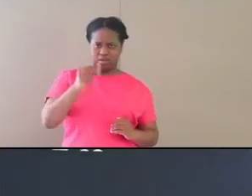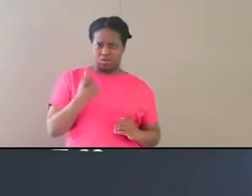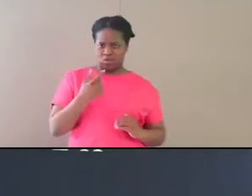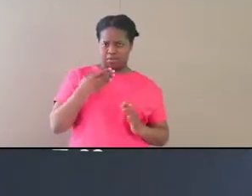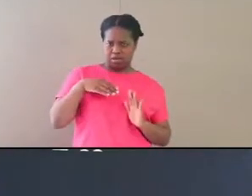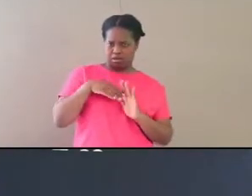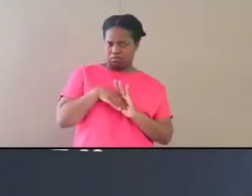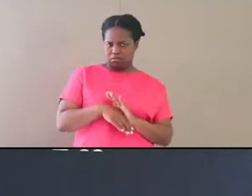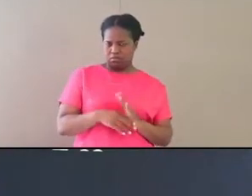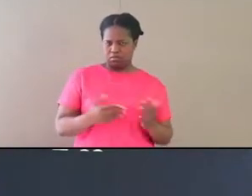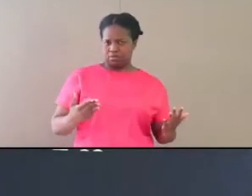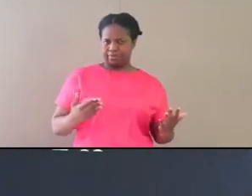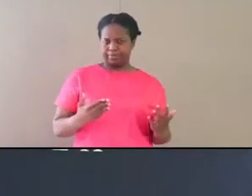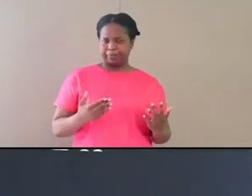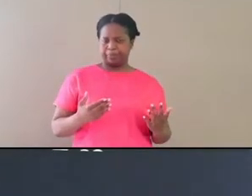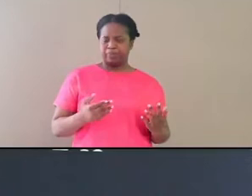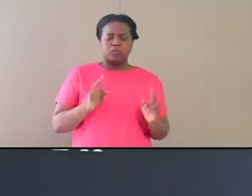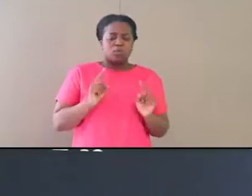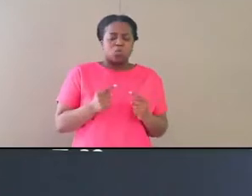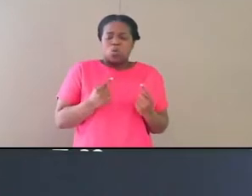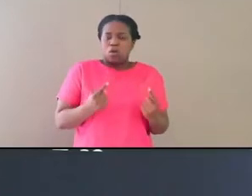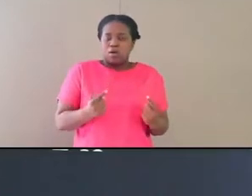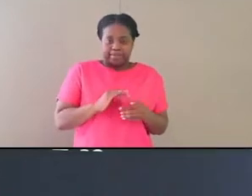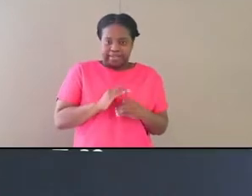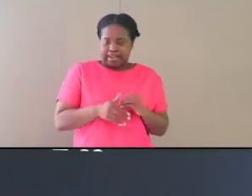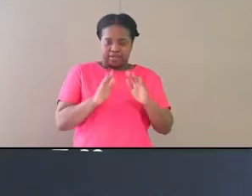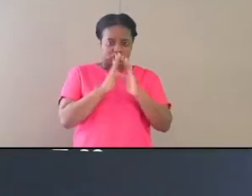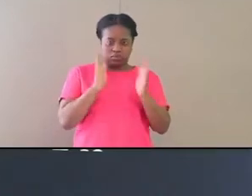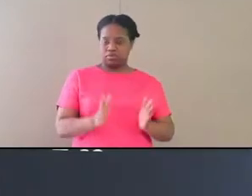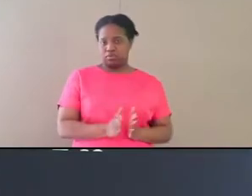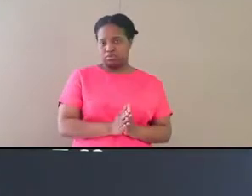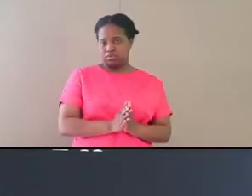And we can only compensate to some extent, isn't it?